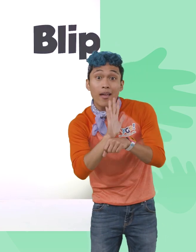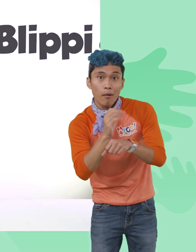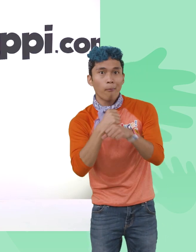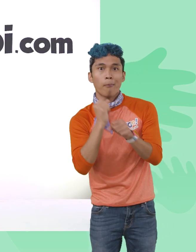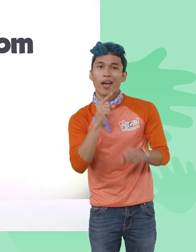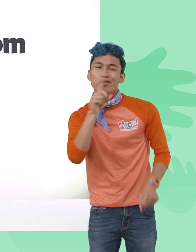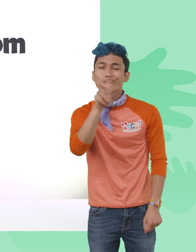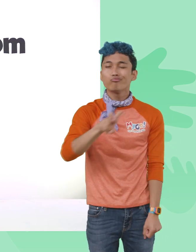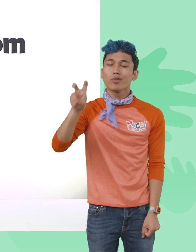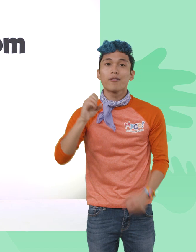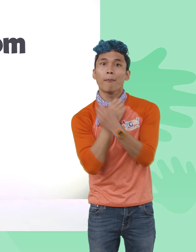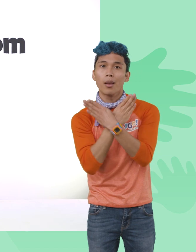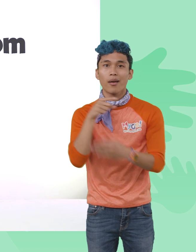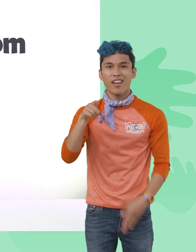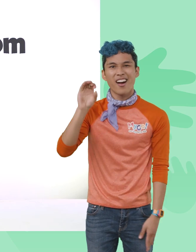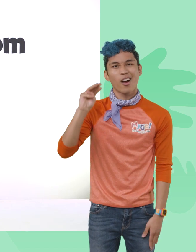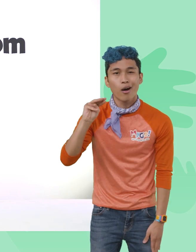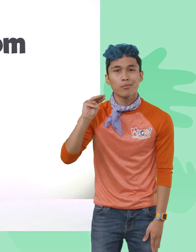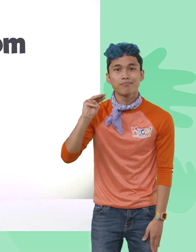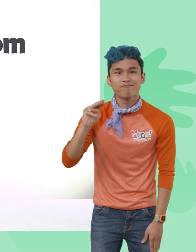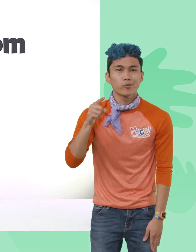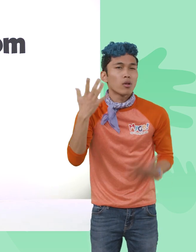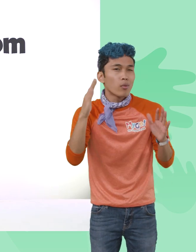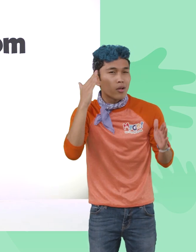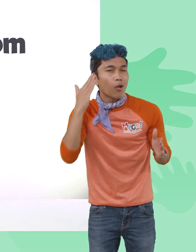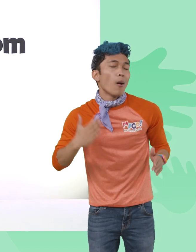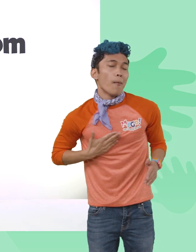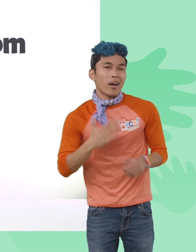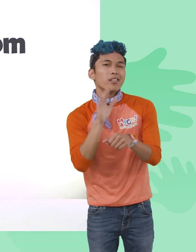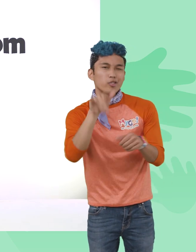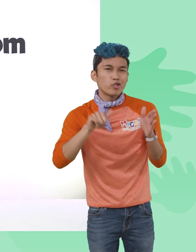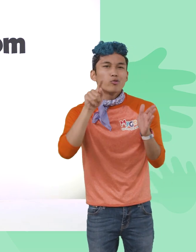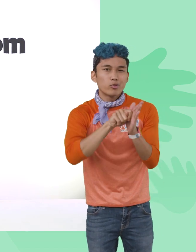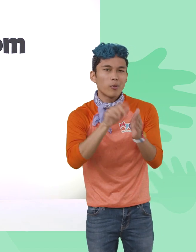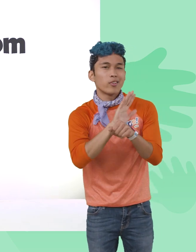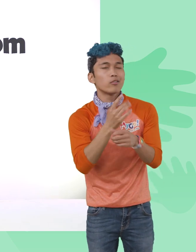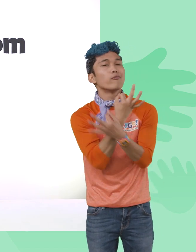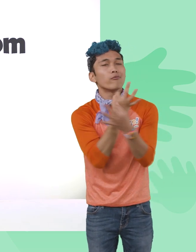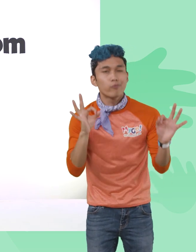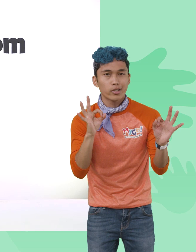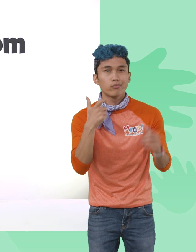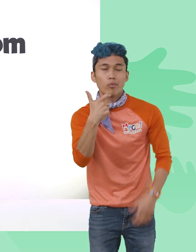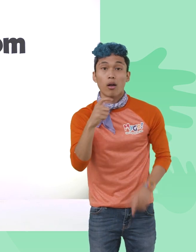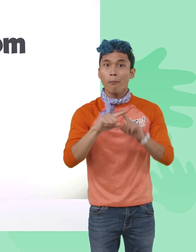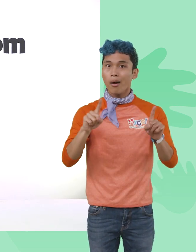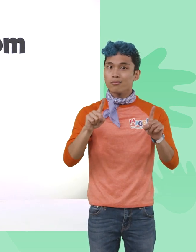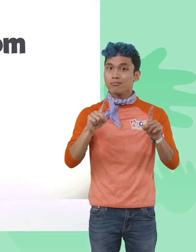to blippi.com because, as you know now, they can watch my videos for free on YouTube.